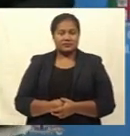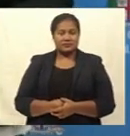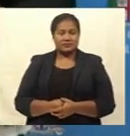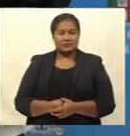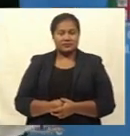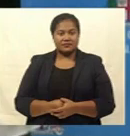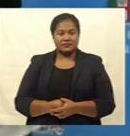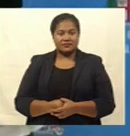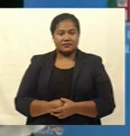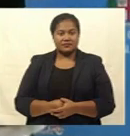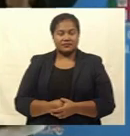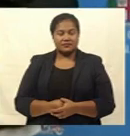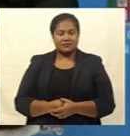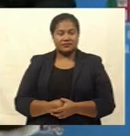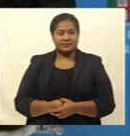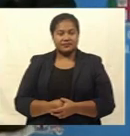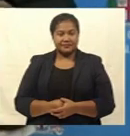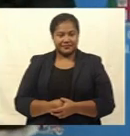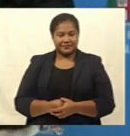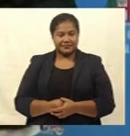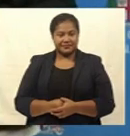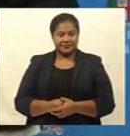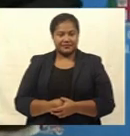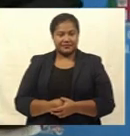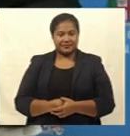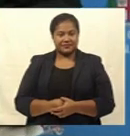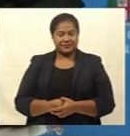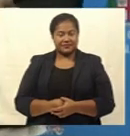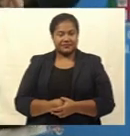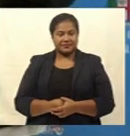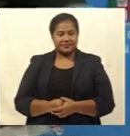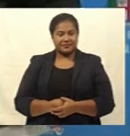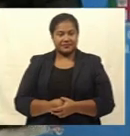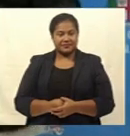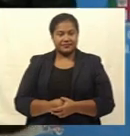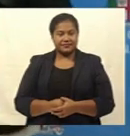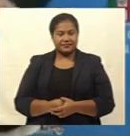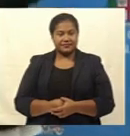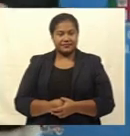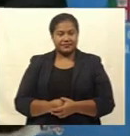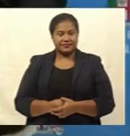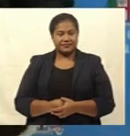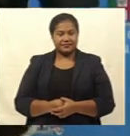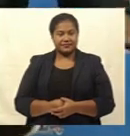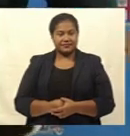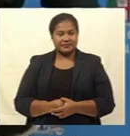Health. Until such times, parents must keep their children at home.